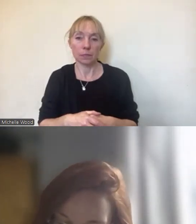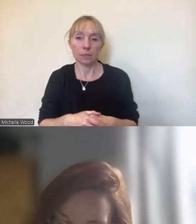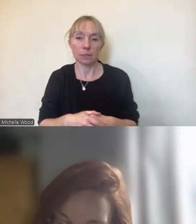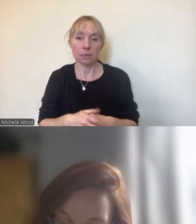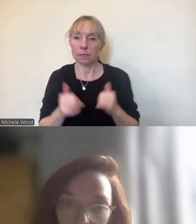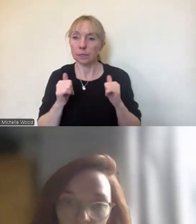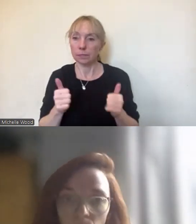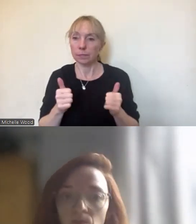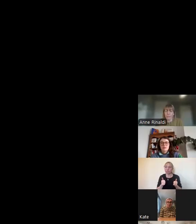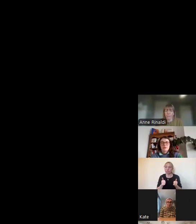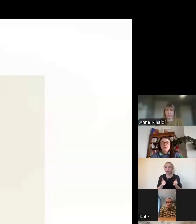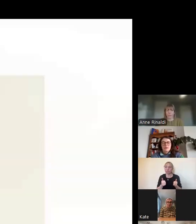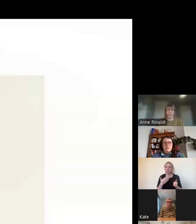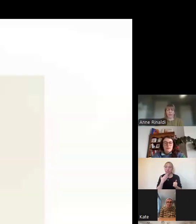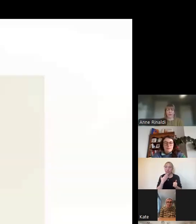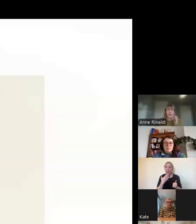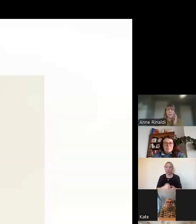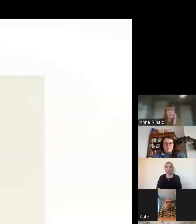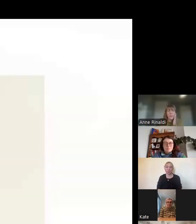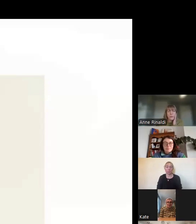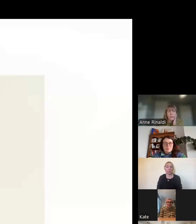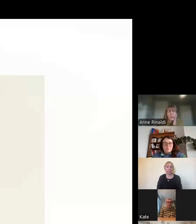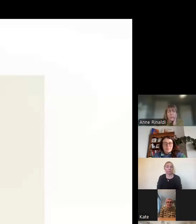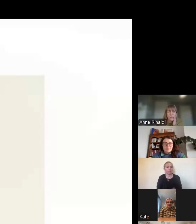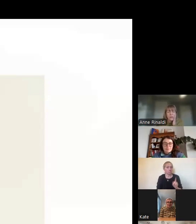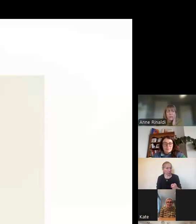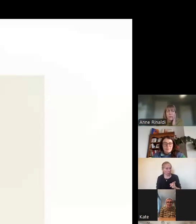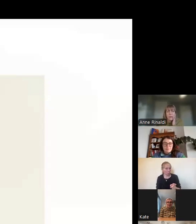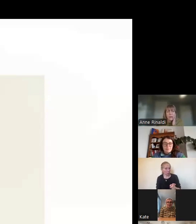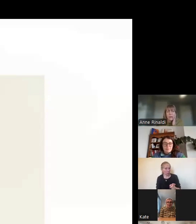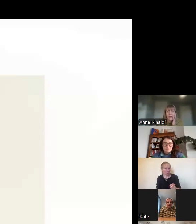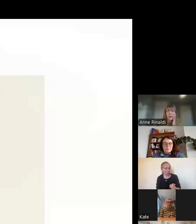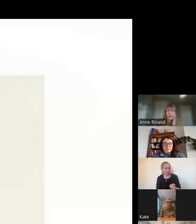Great, thank you. That one?